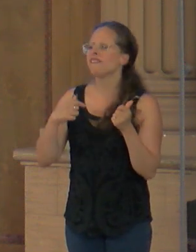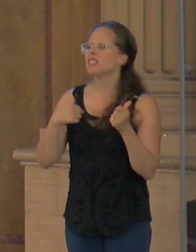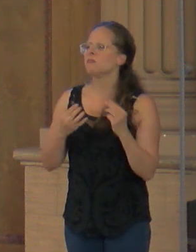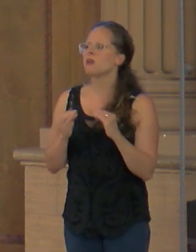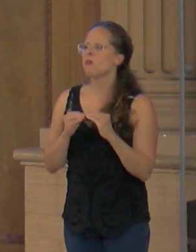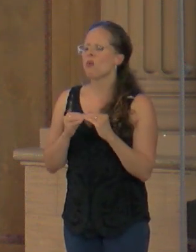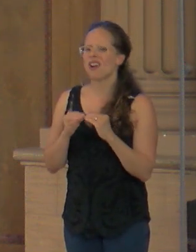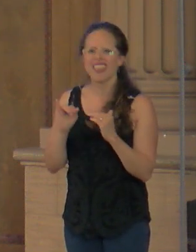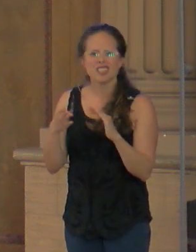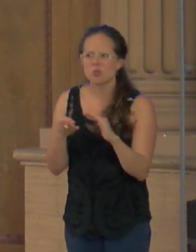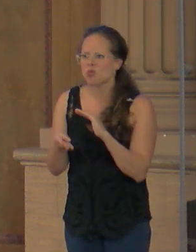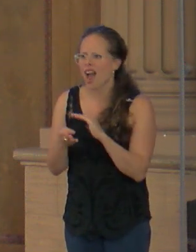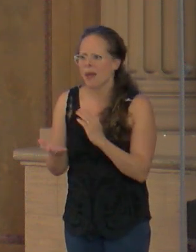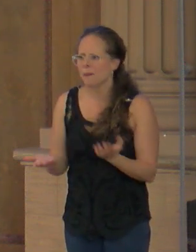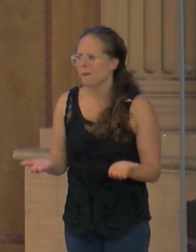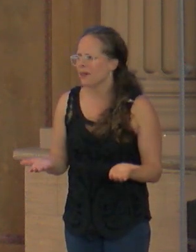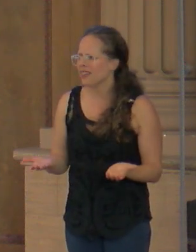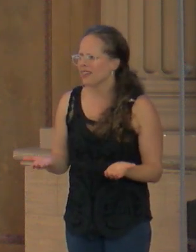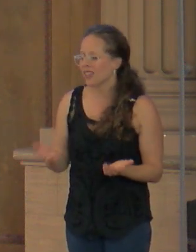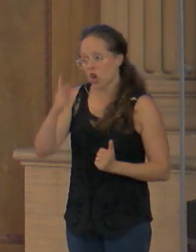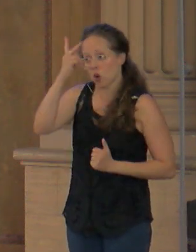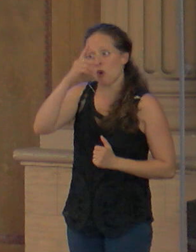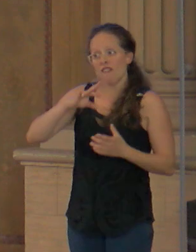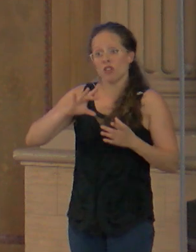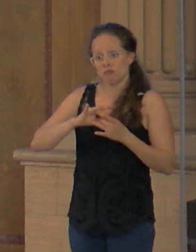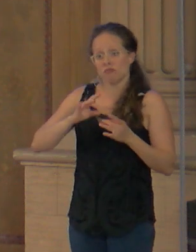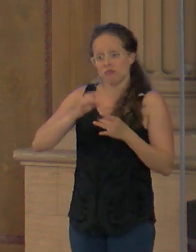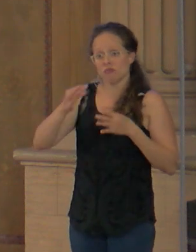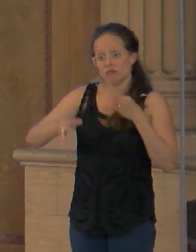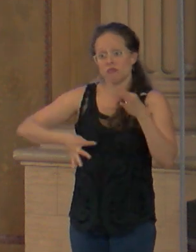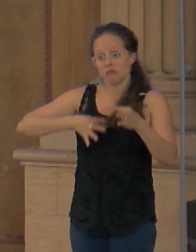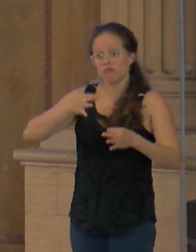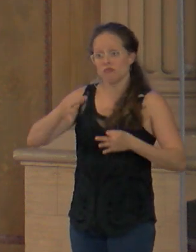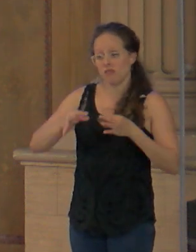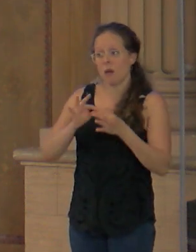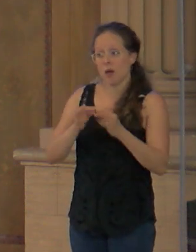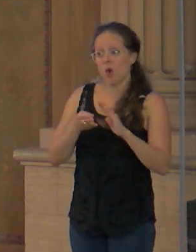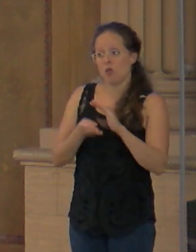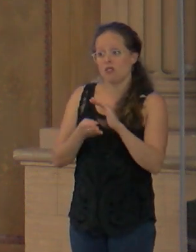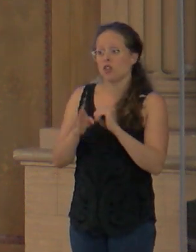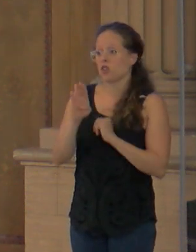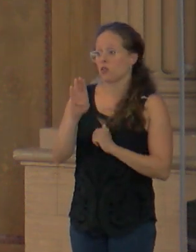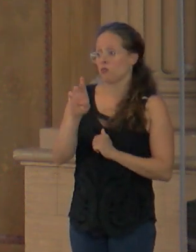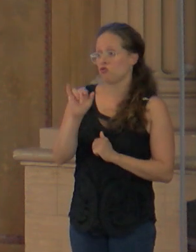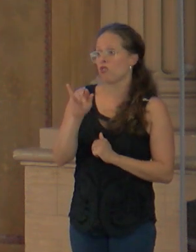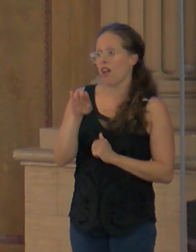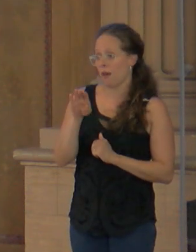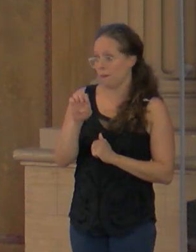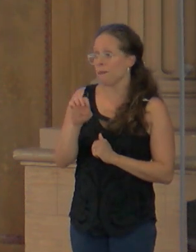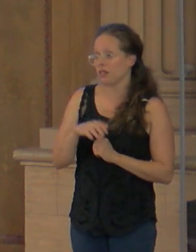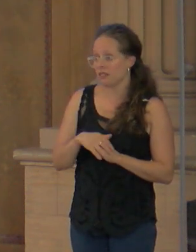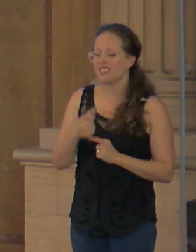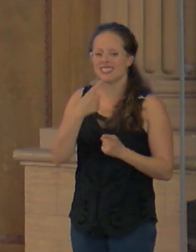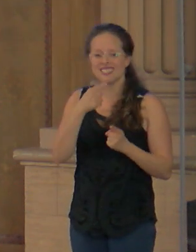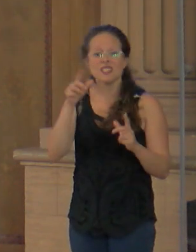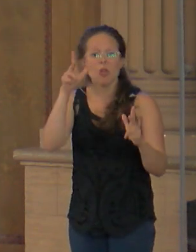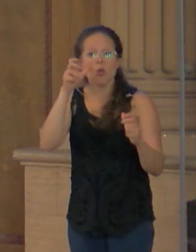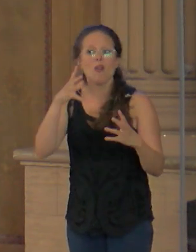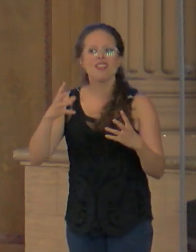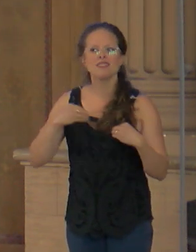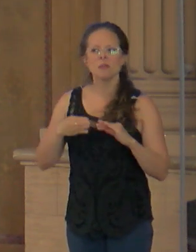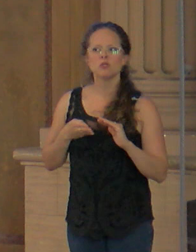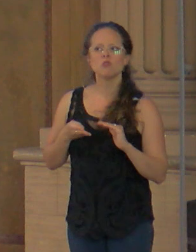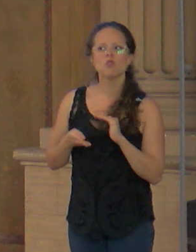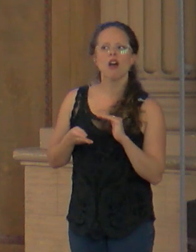taking bribes, which Proverbs talks a lot about. Proverbs 17:23 says, the wicked accepts a bribe in secret